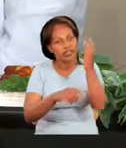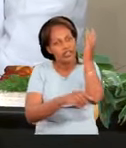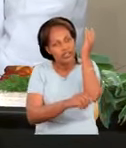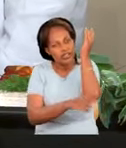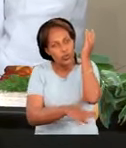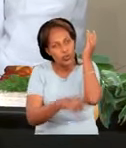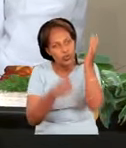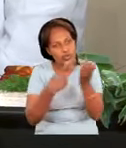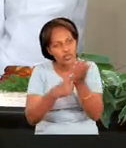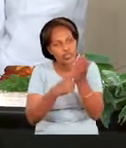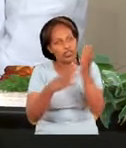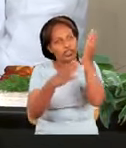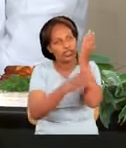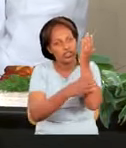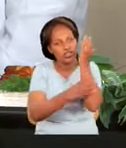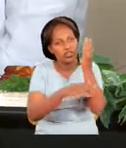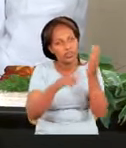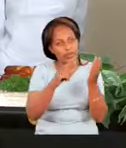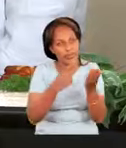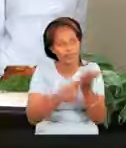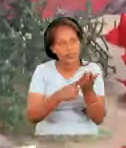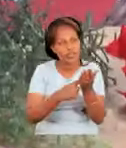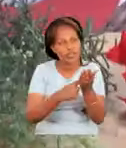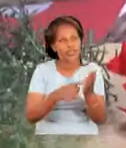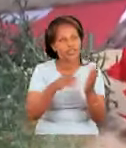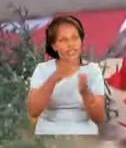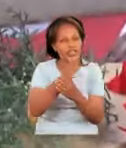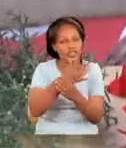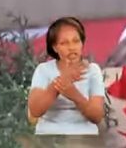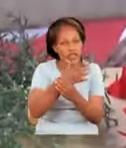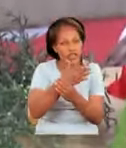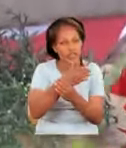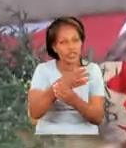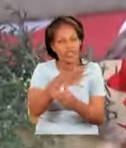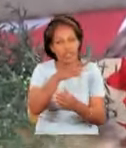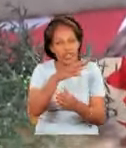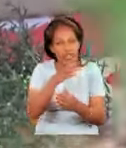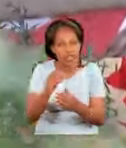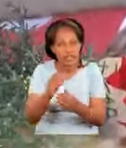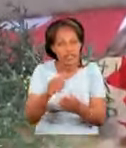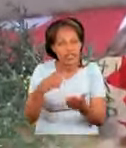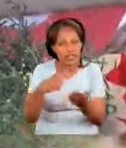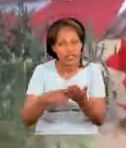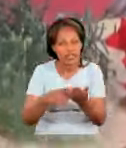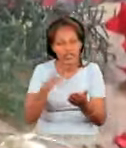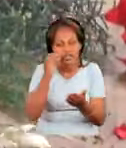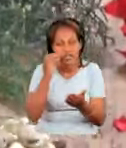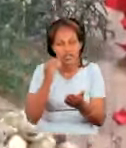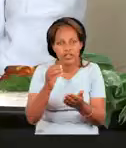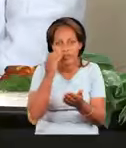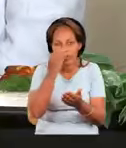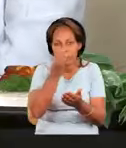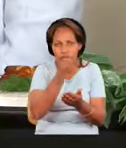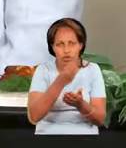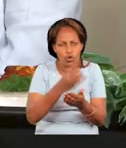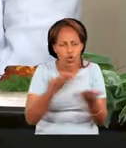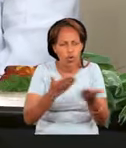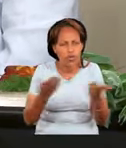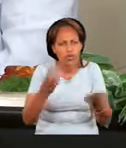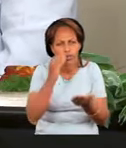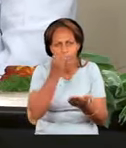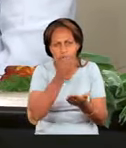roots, this is the stem, these are the leaves, and these are the flowers. Where are the